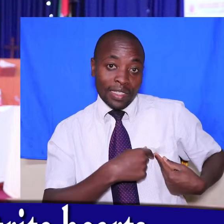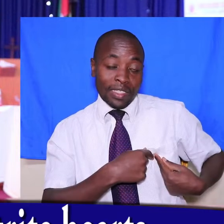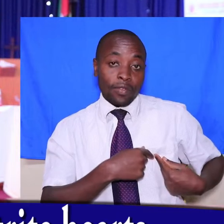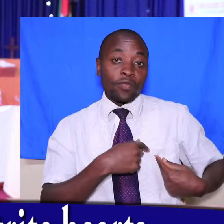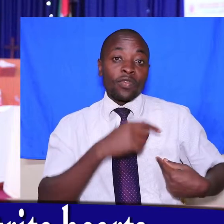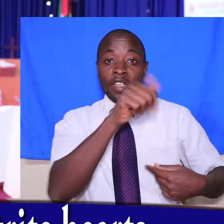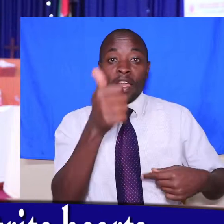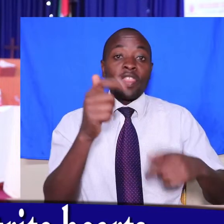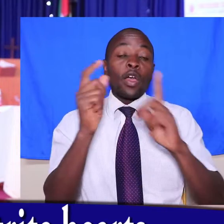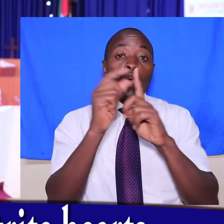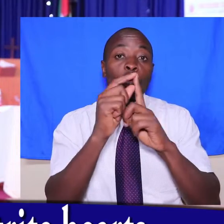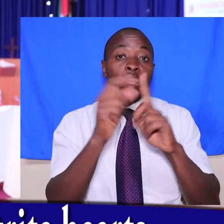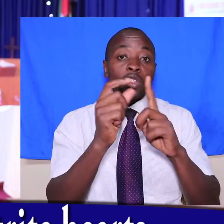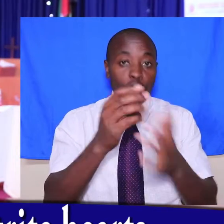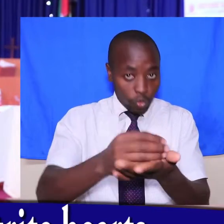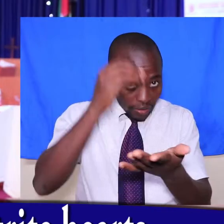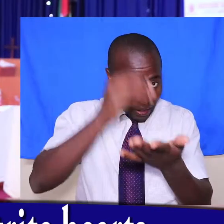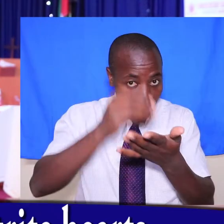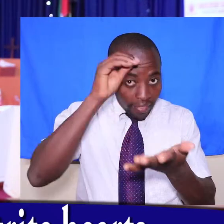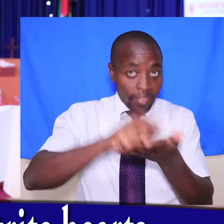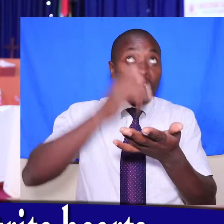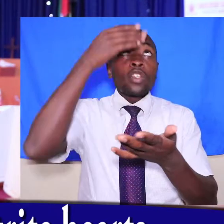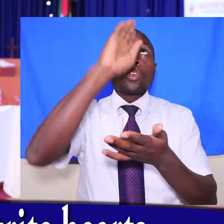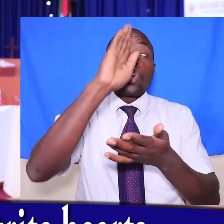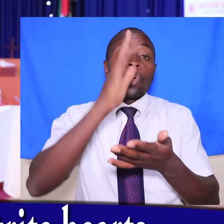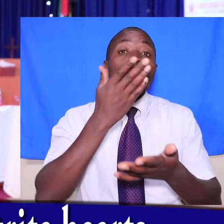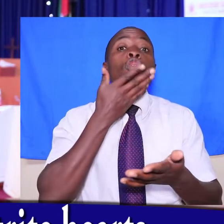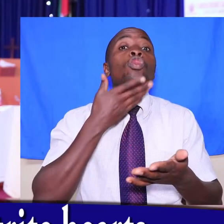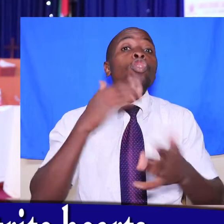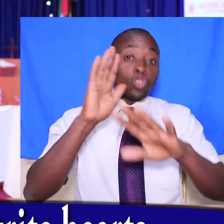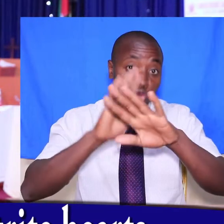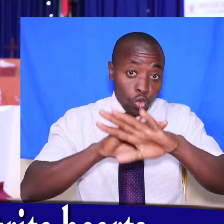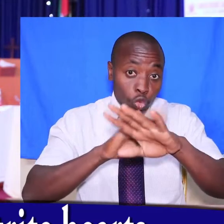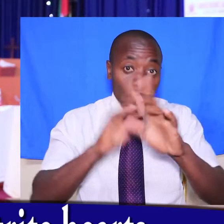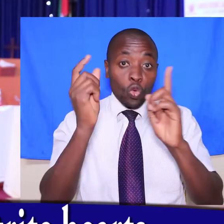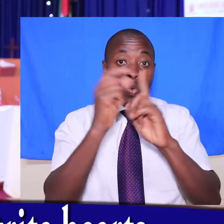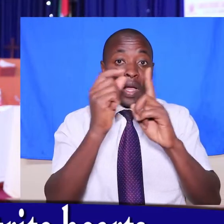we want to learn that God is not looking for fancy words.